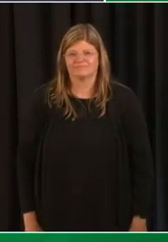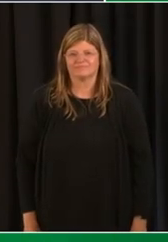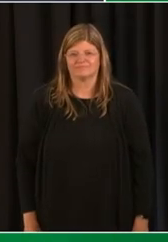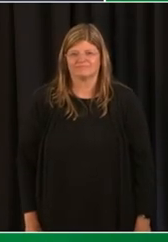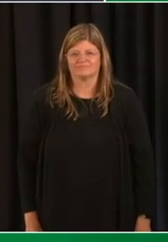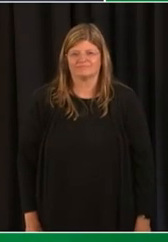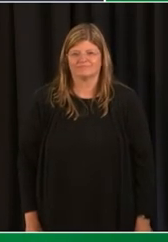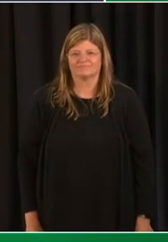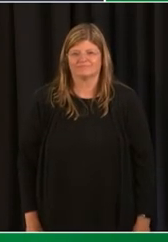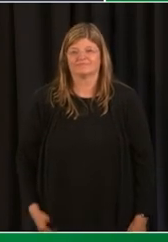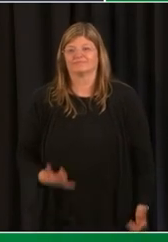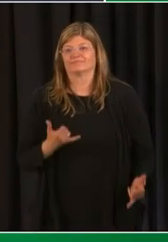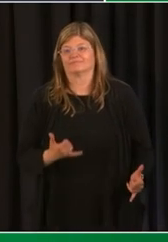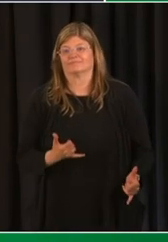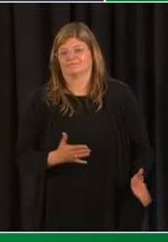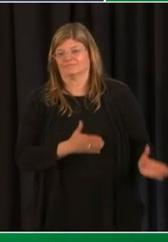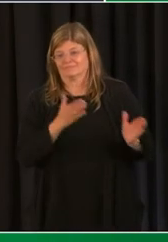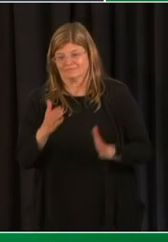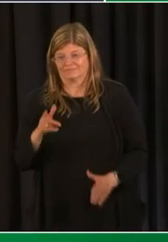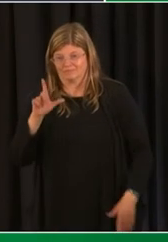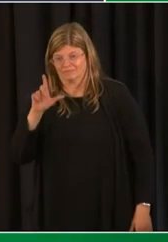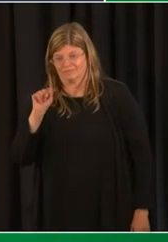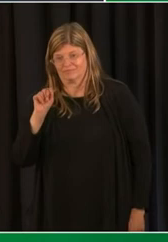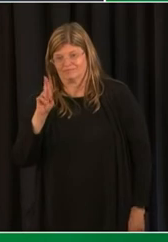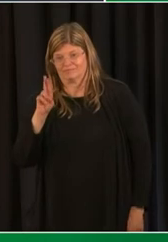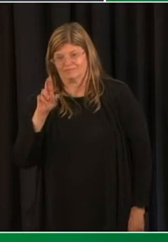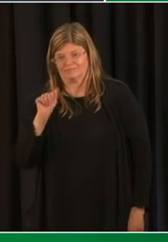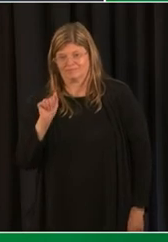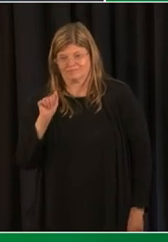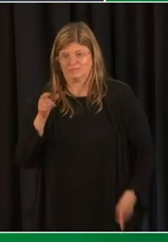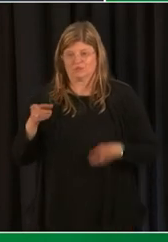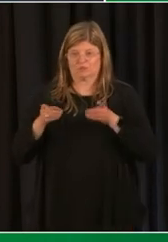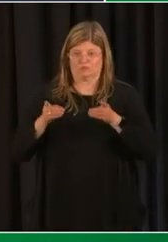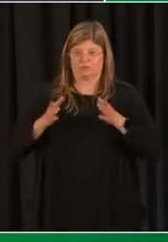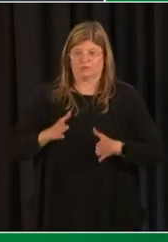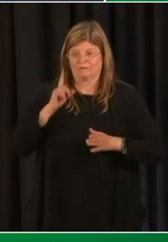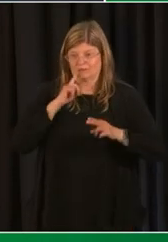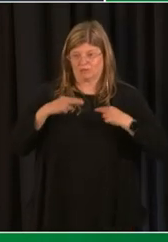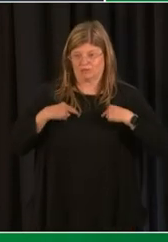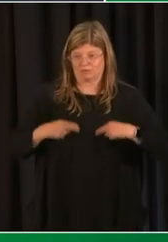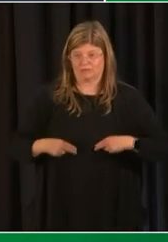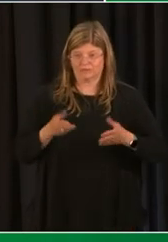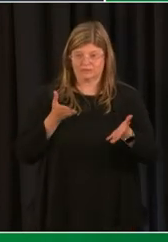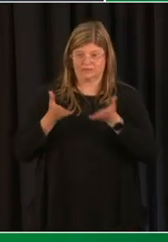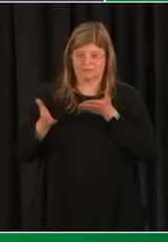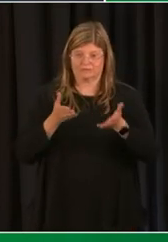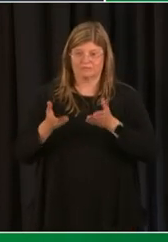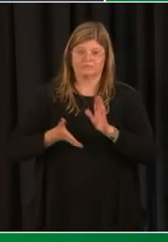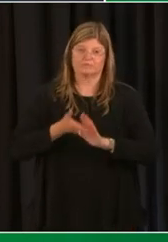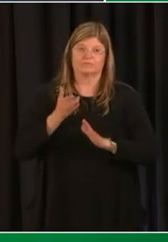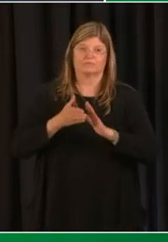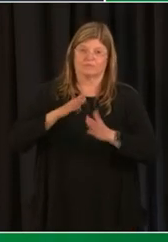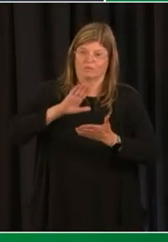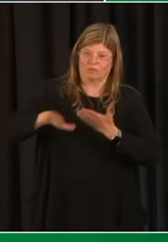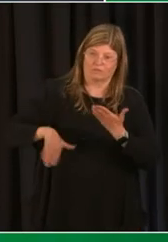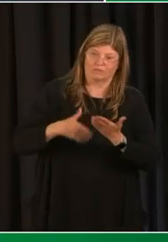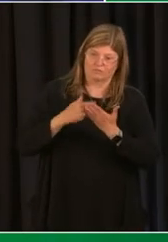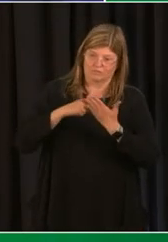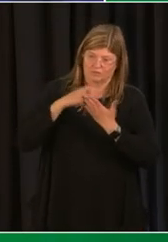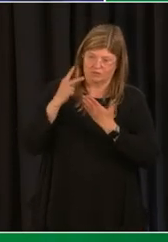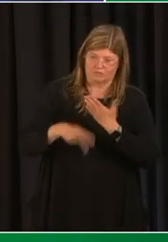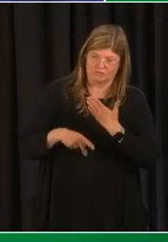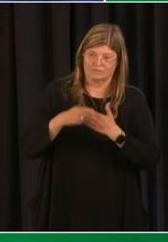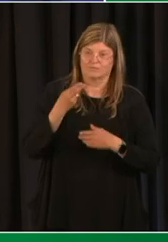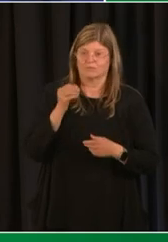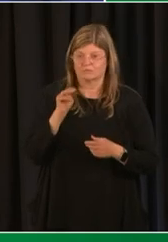And my parting words are just, I am the advantage of the Director of Human Services and also operating all of our programs in the homeless services